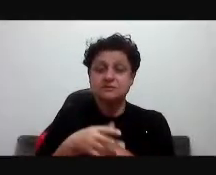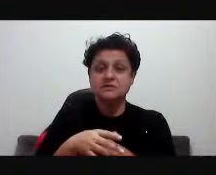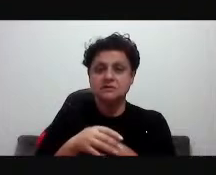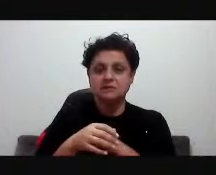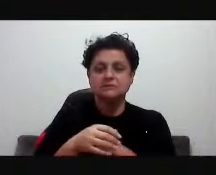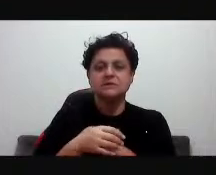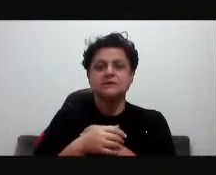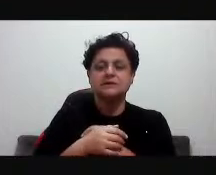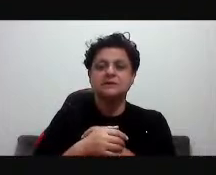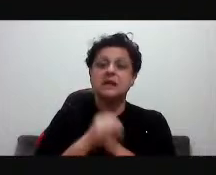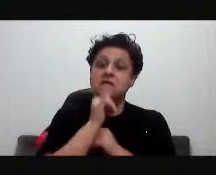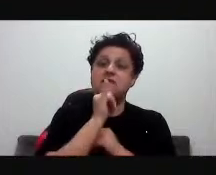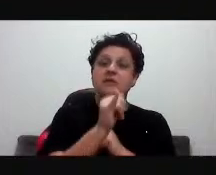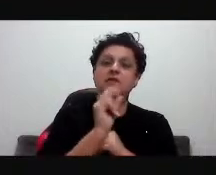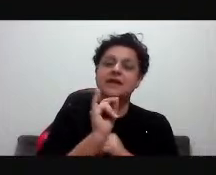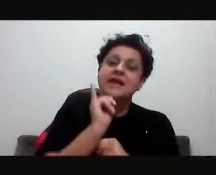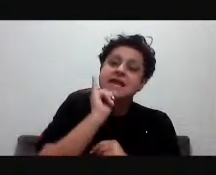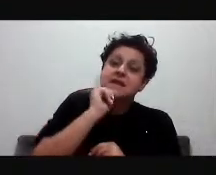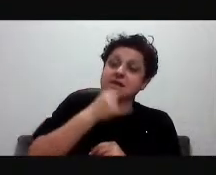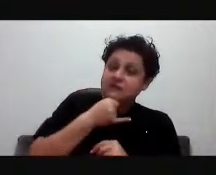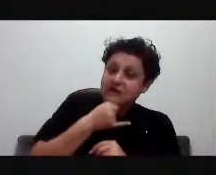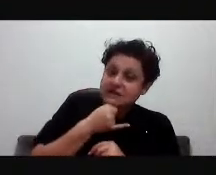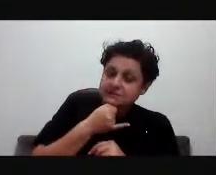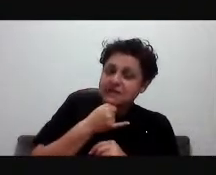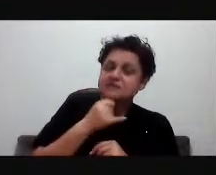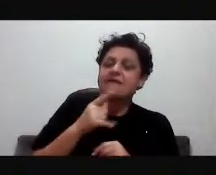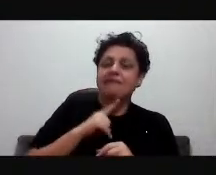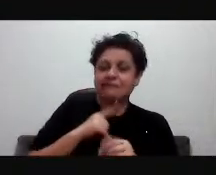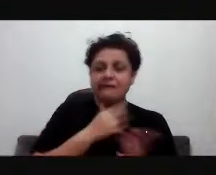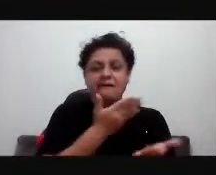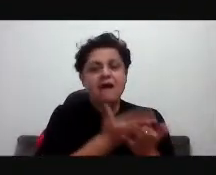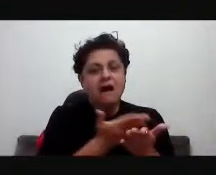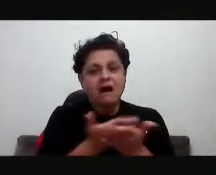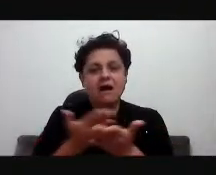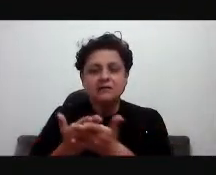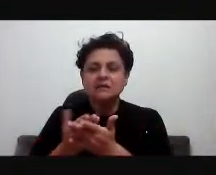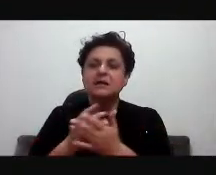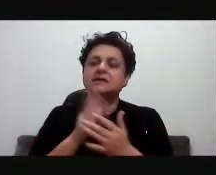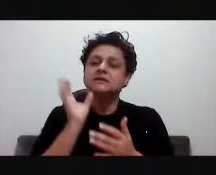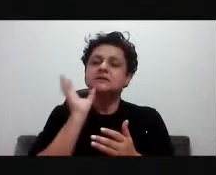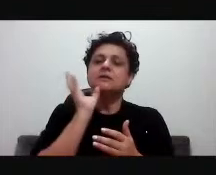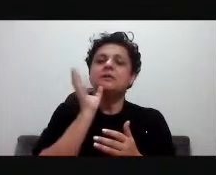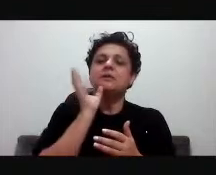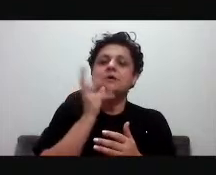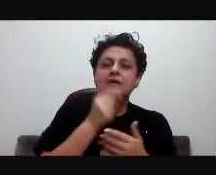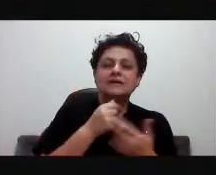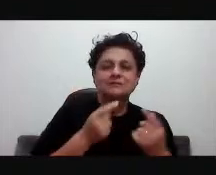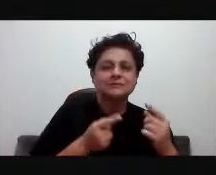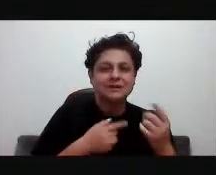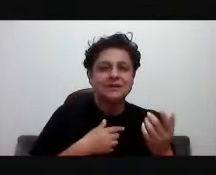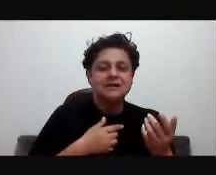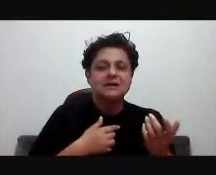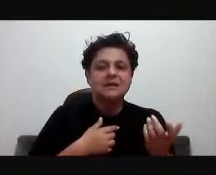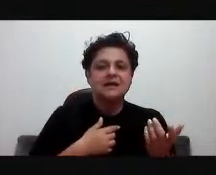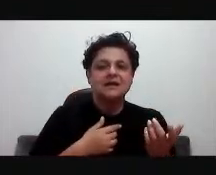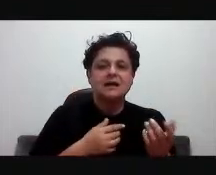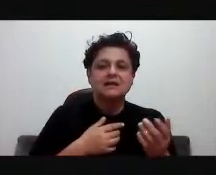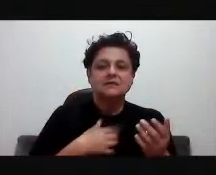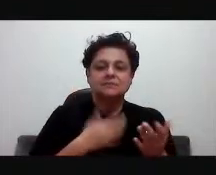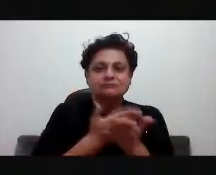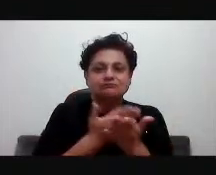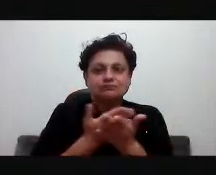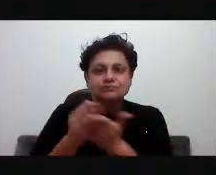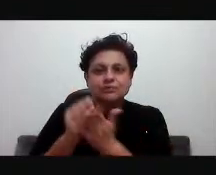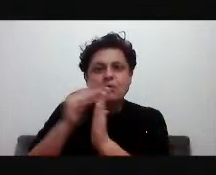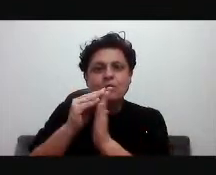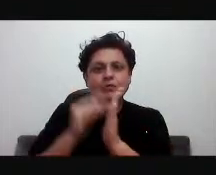the classes are bigger than they would like to have. And I would like to know if I have some tips. This